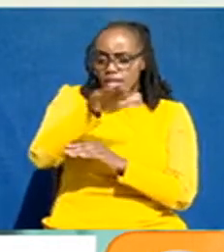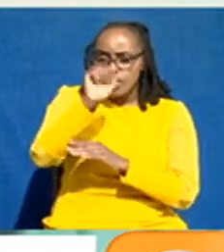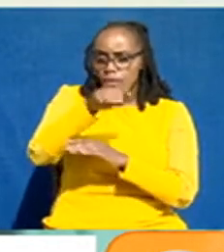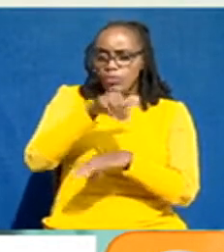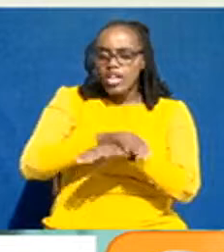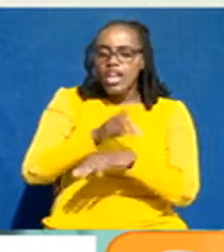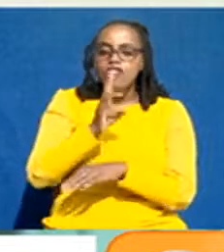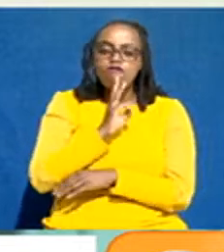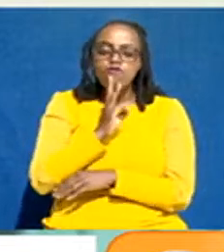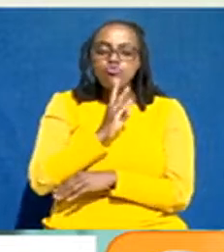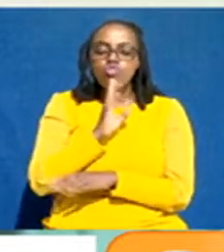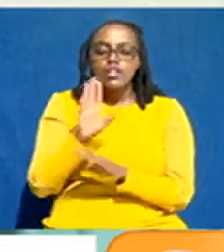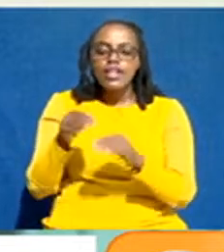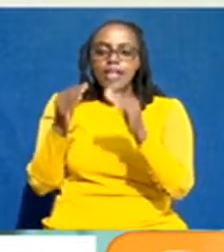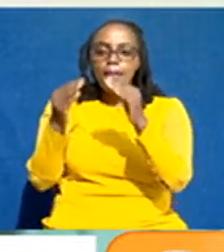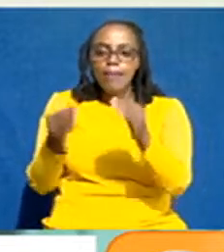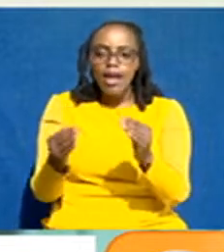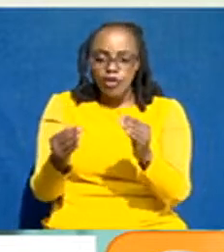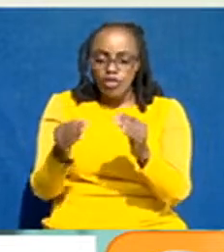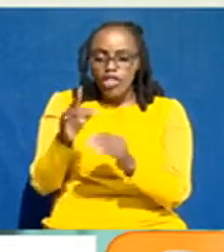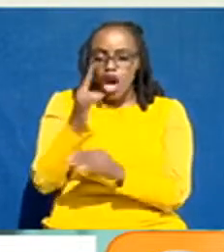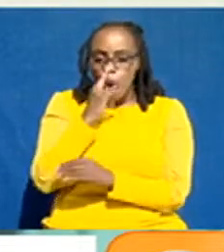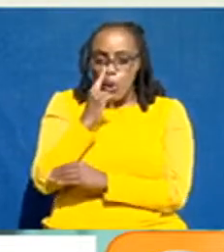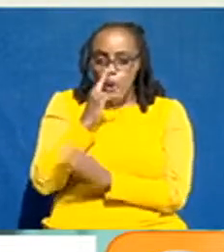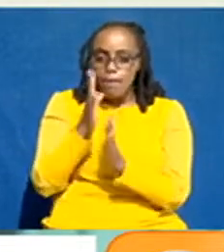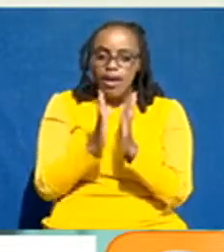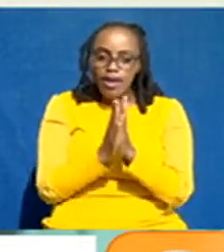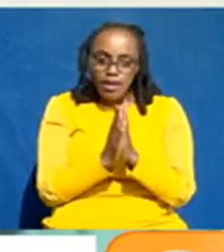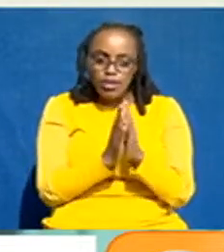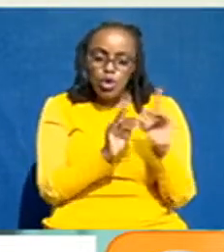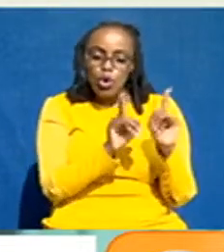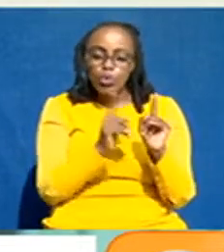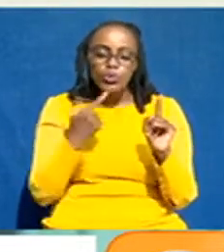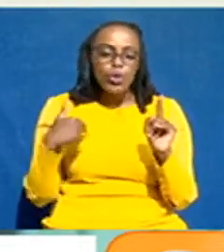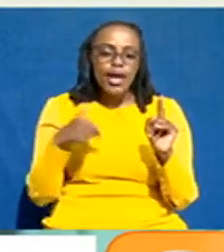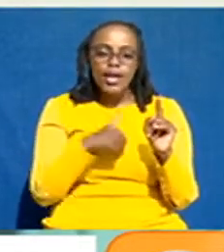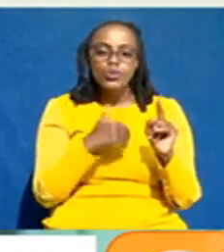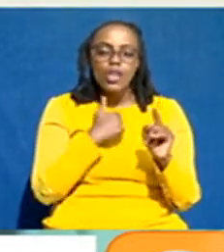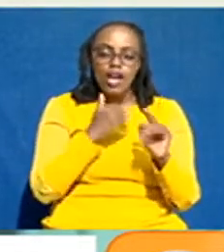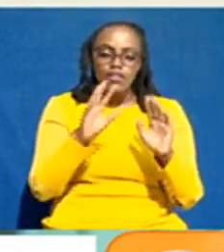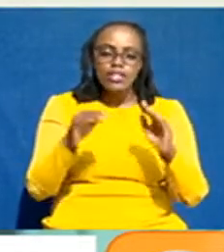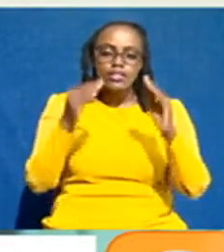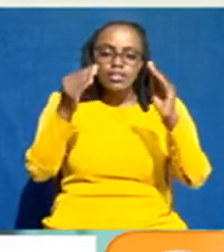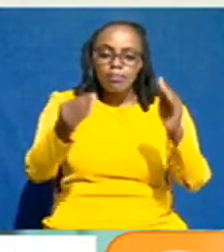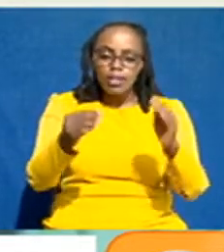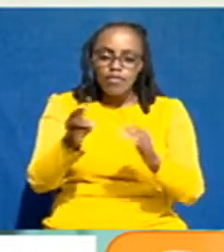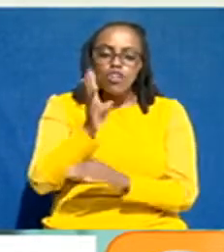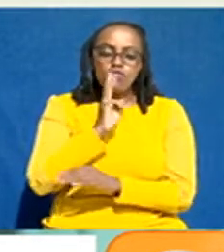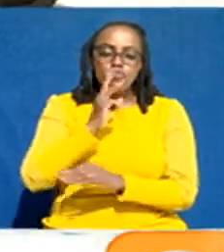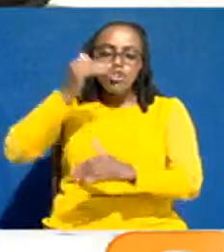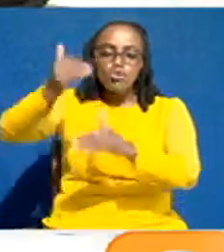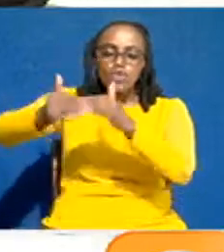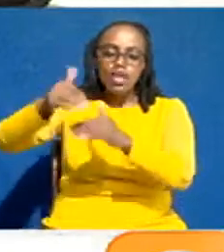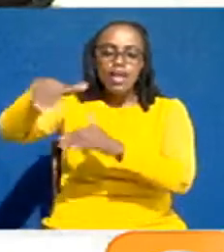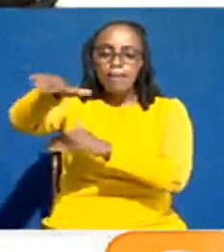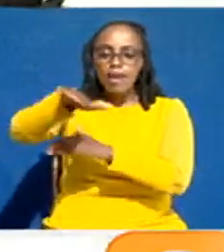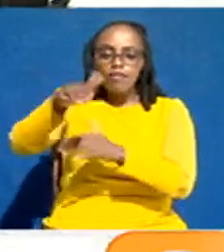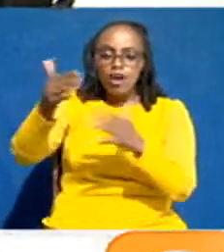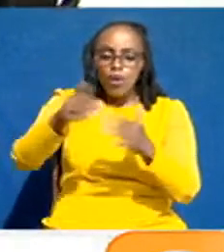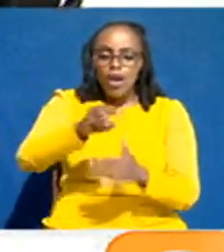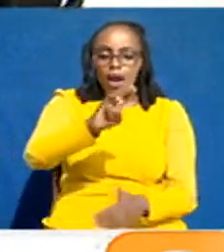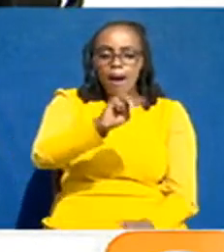water supply at the homesteads. And also, we are also distributing this water to neighboring areas of